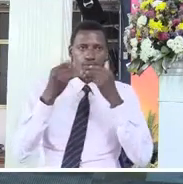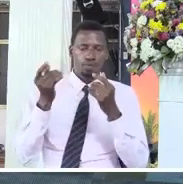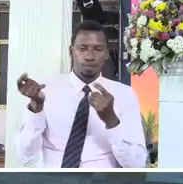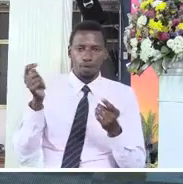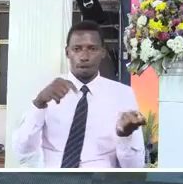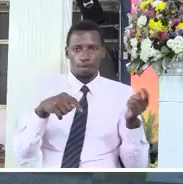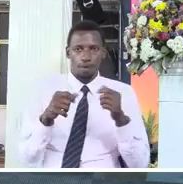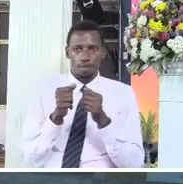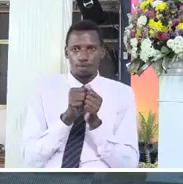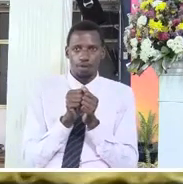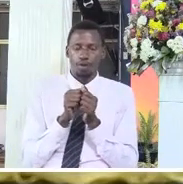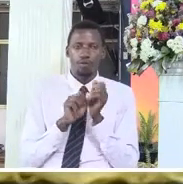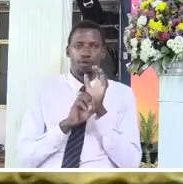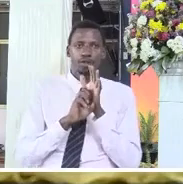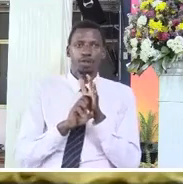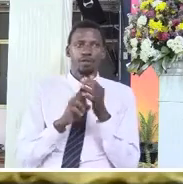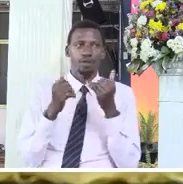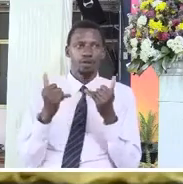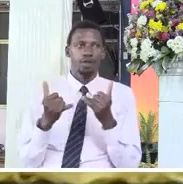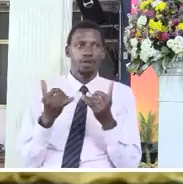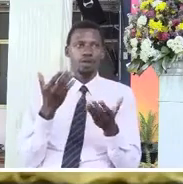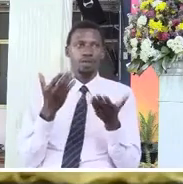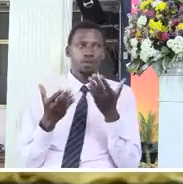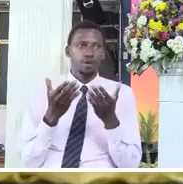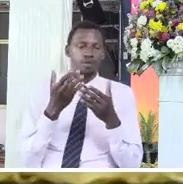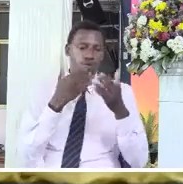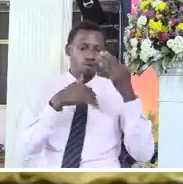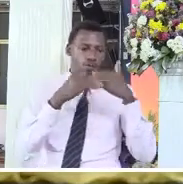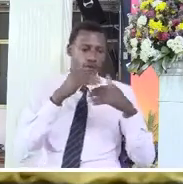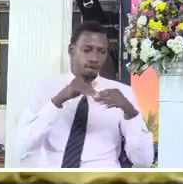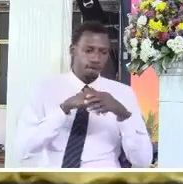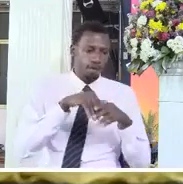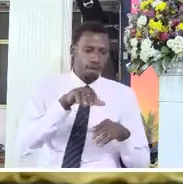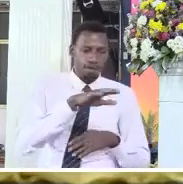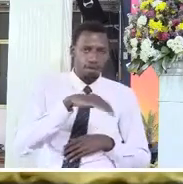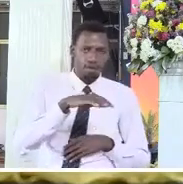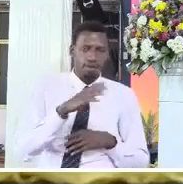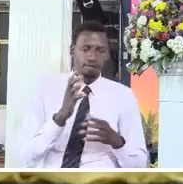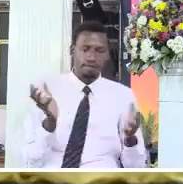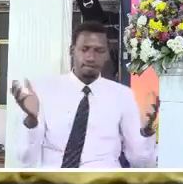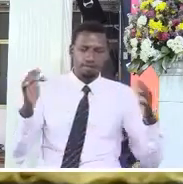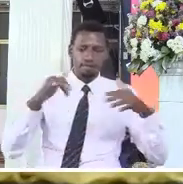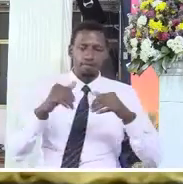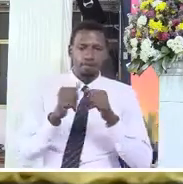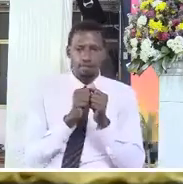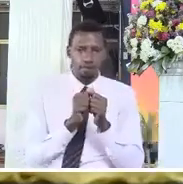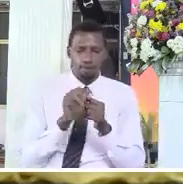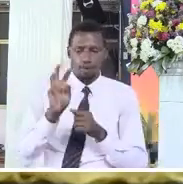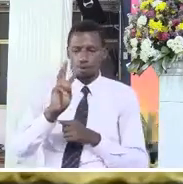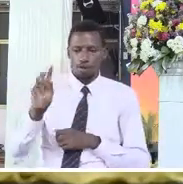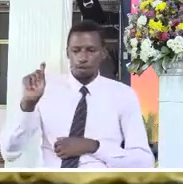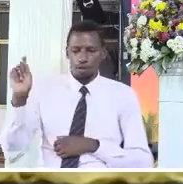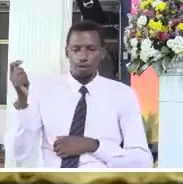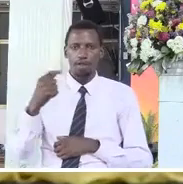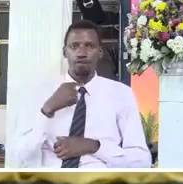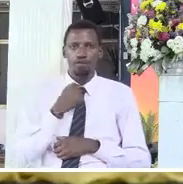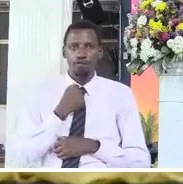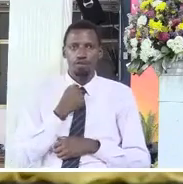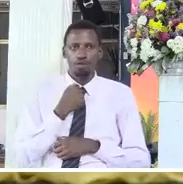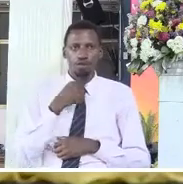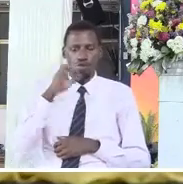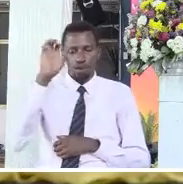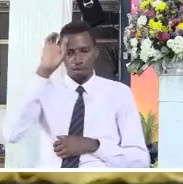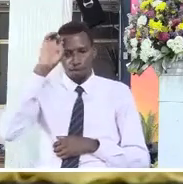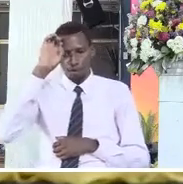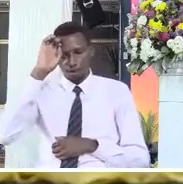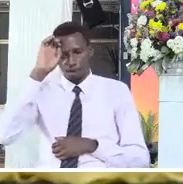now, we could have had the universities around this location coming together. West Kenya Union, Eldoret region,